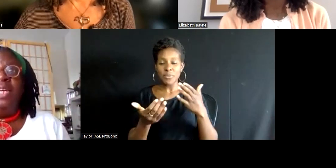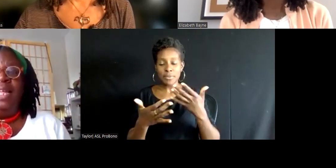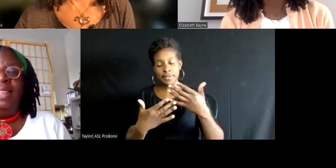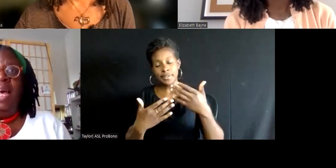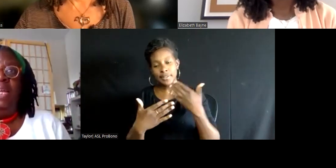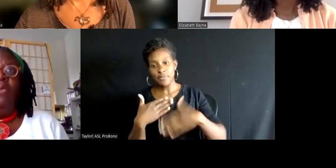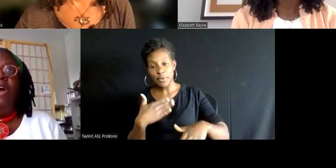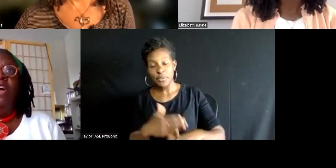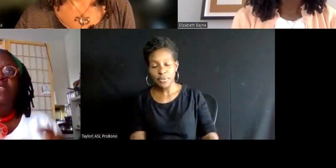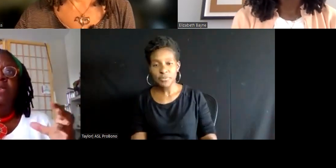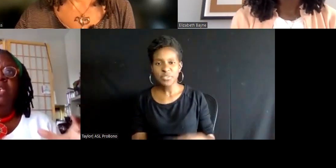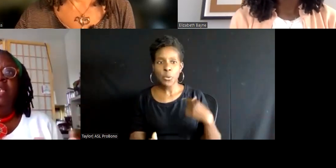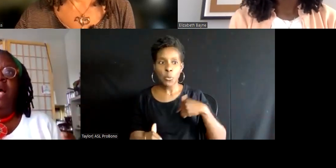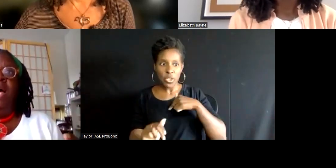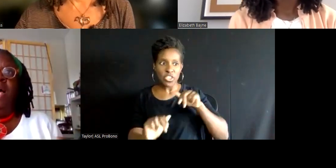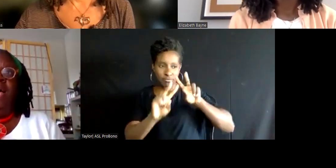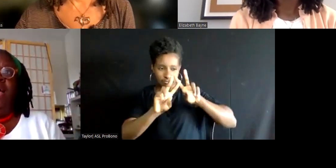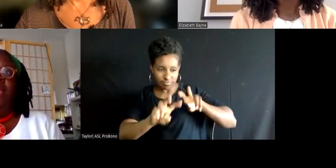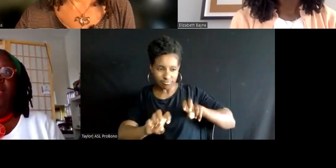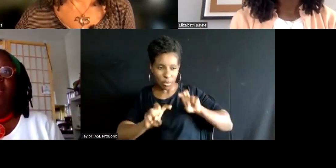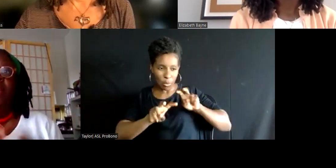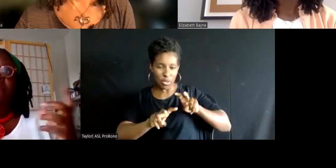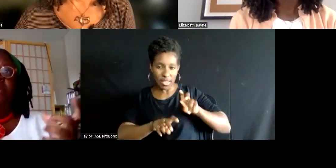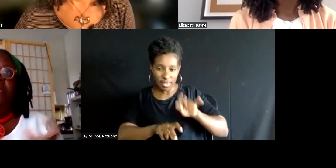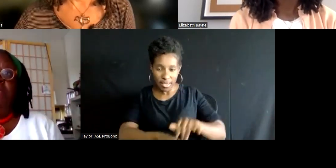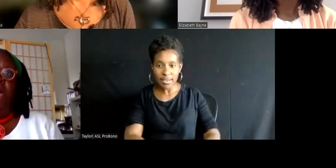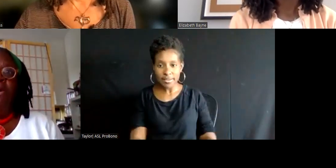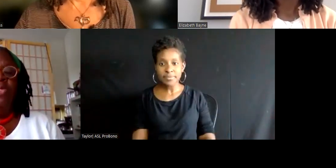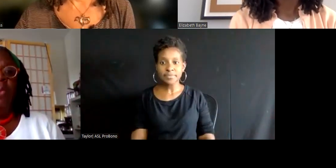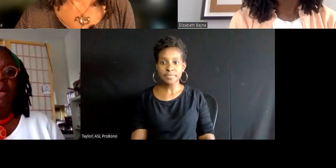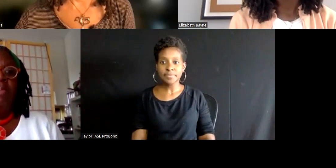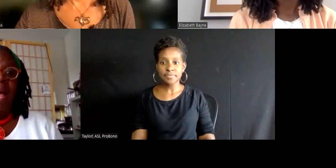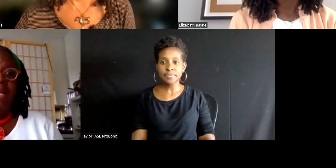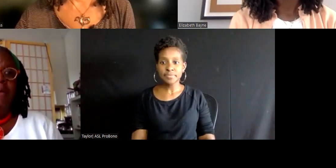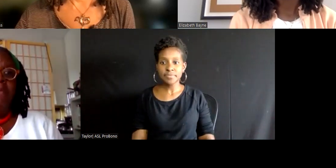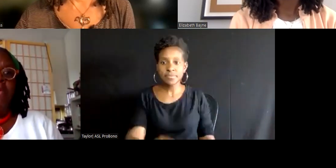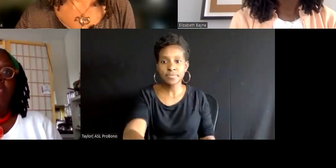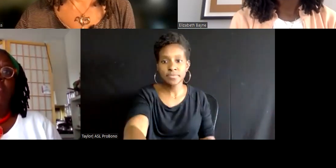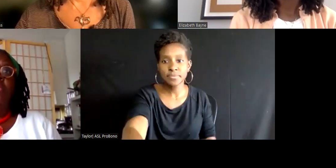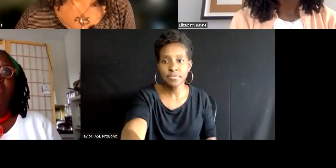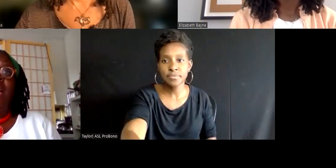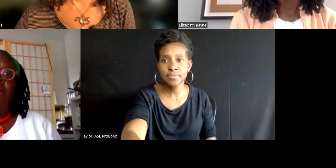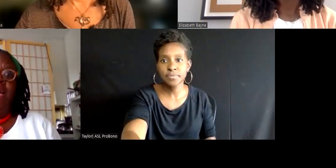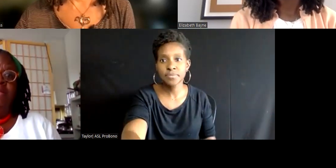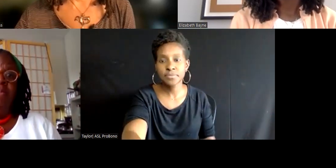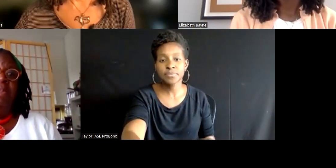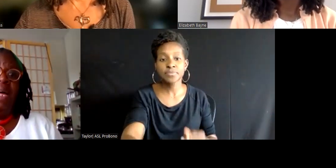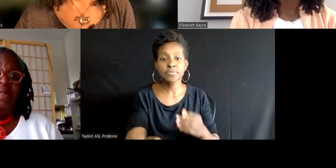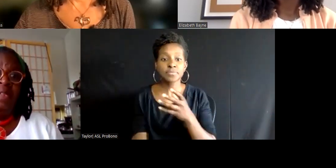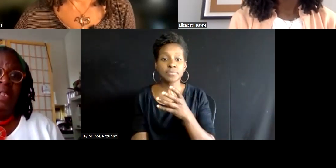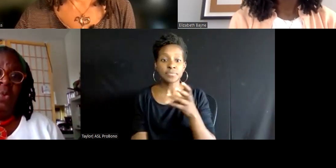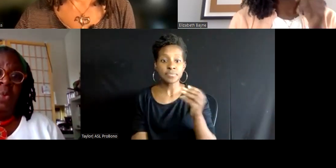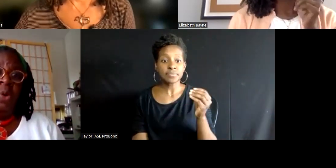we're looking at that. And we're also looking at another film called Birthing While Black, which really outlines